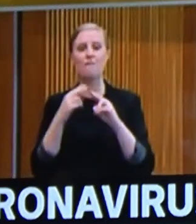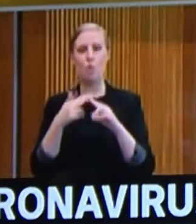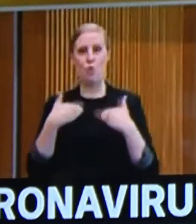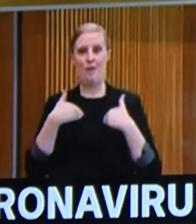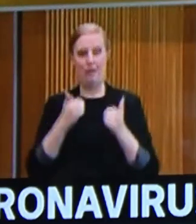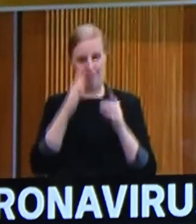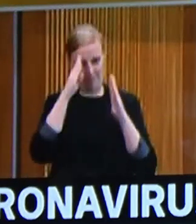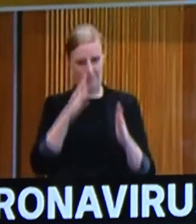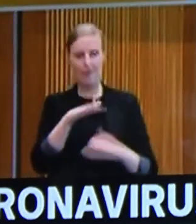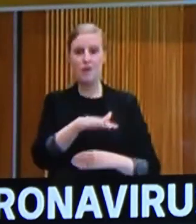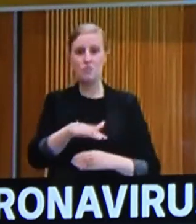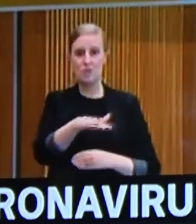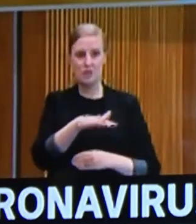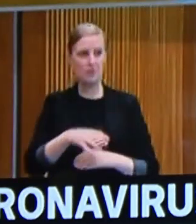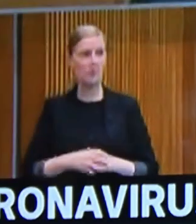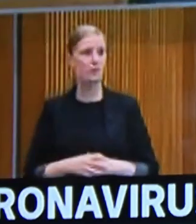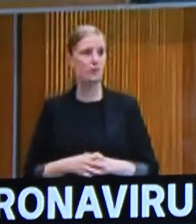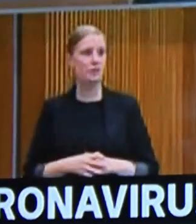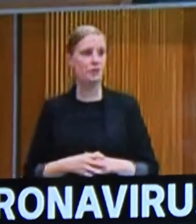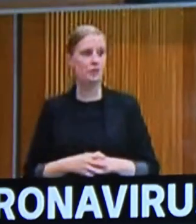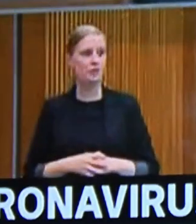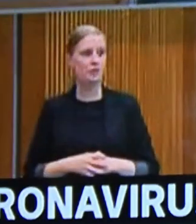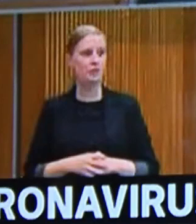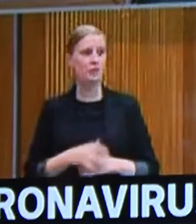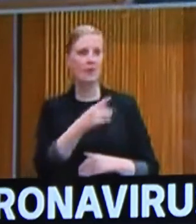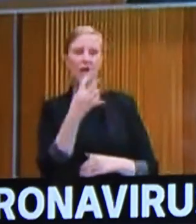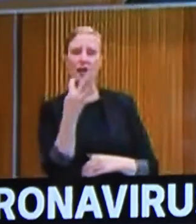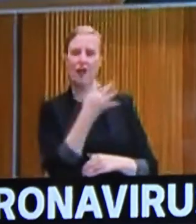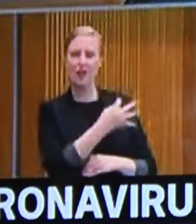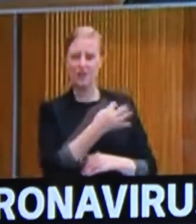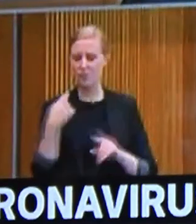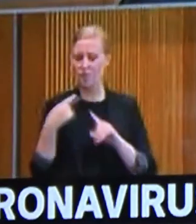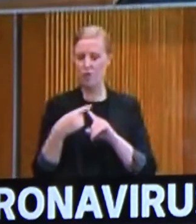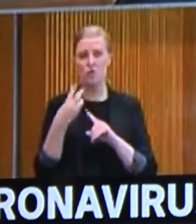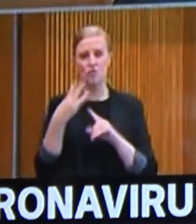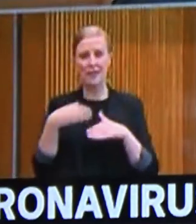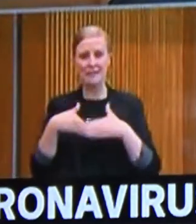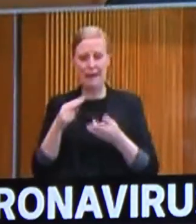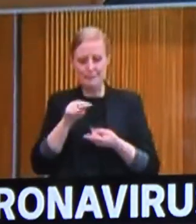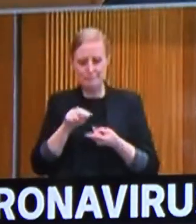the 9% rolling 3-day infection average, if